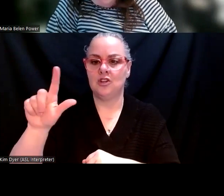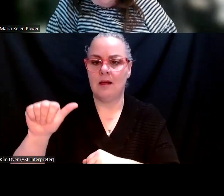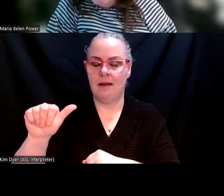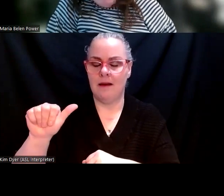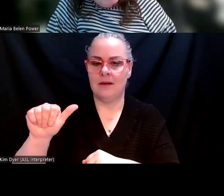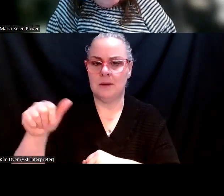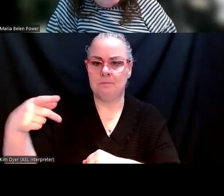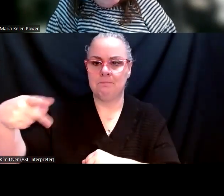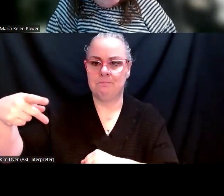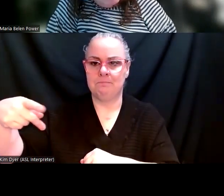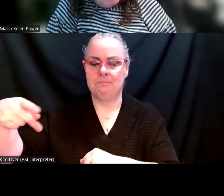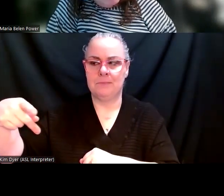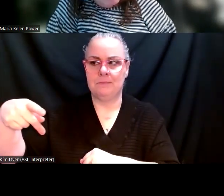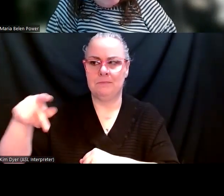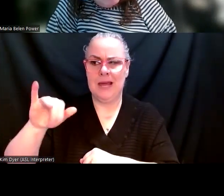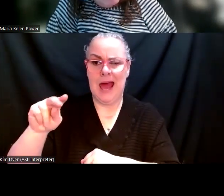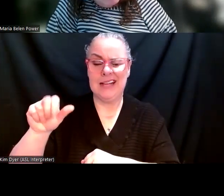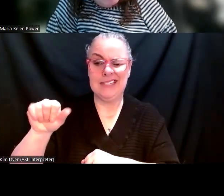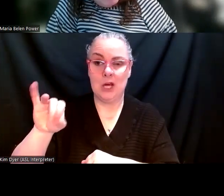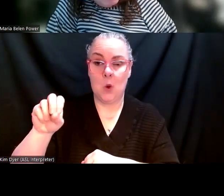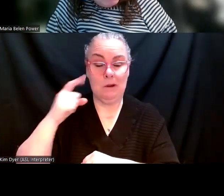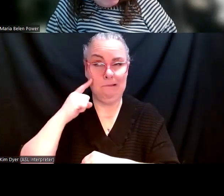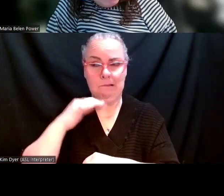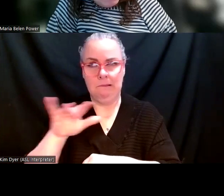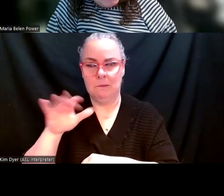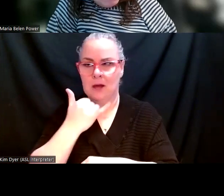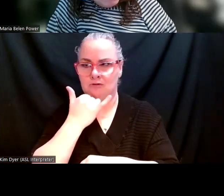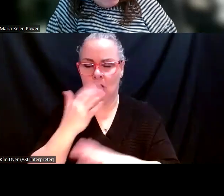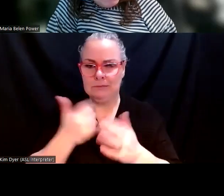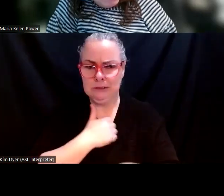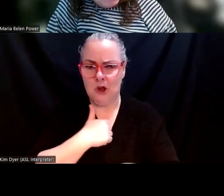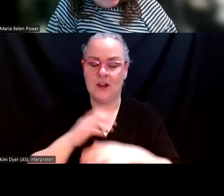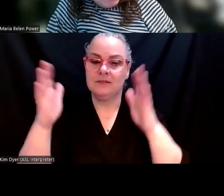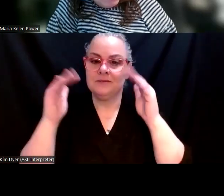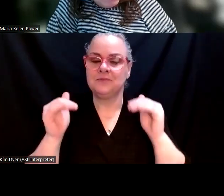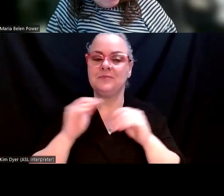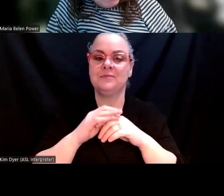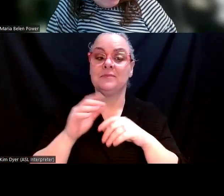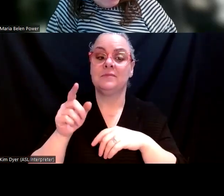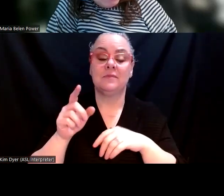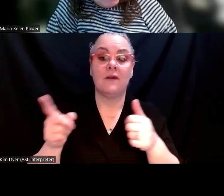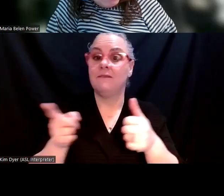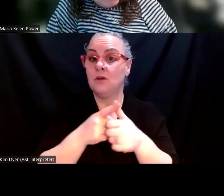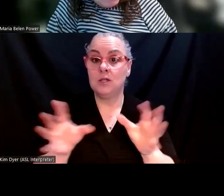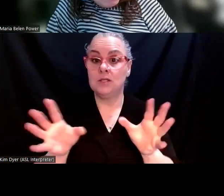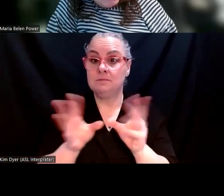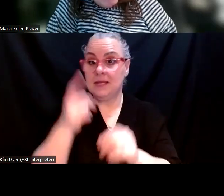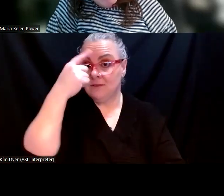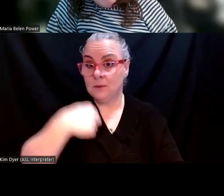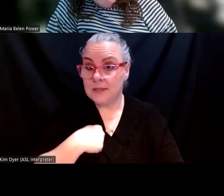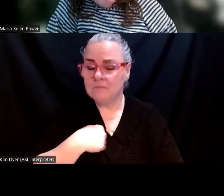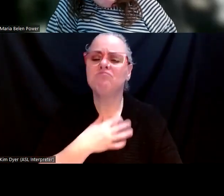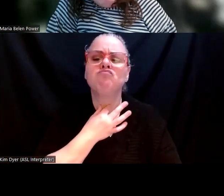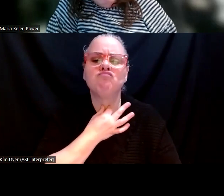Panacion, I apologize if I mispronounced your last name, said, this is my first meeting. I'm curious